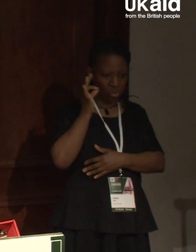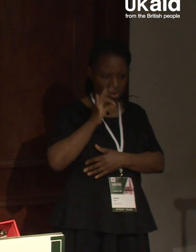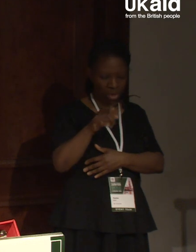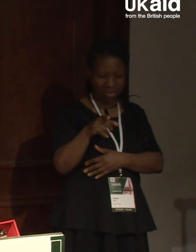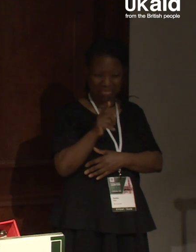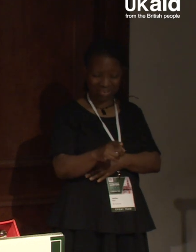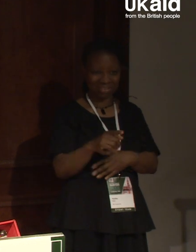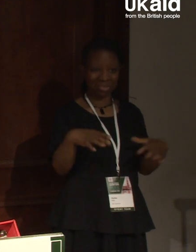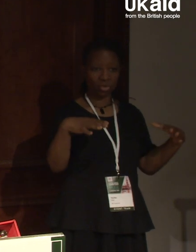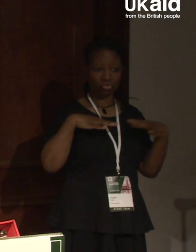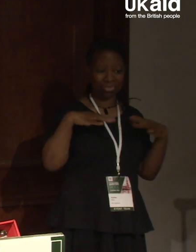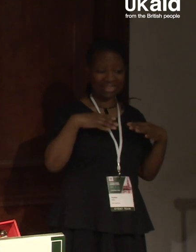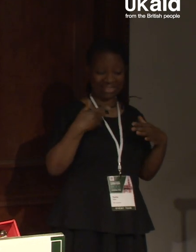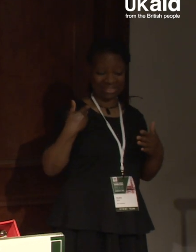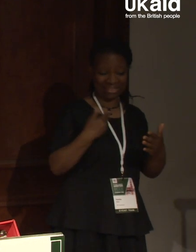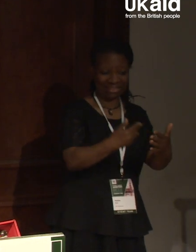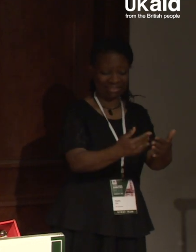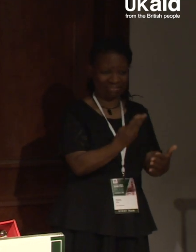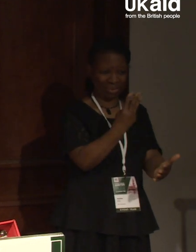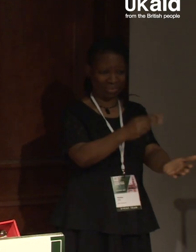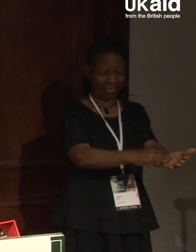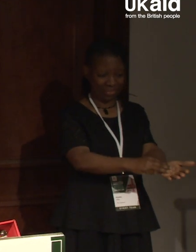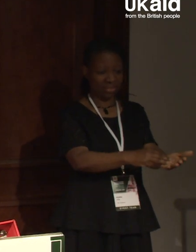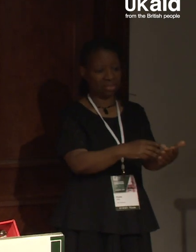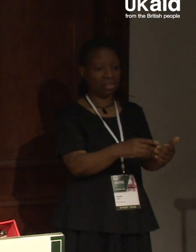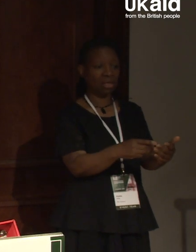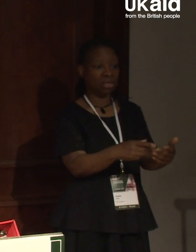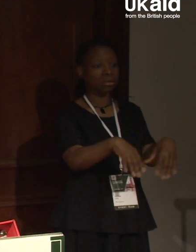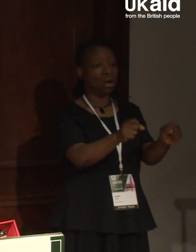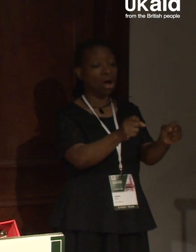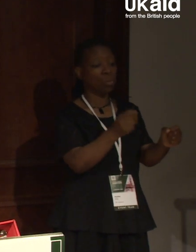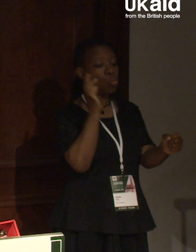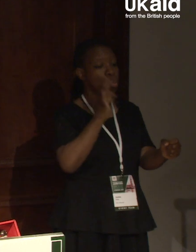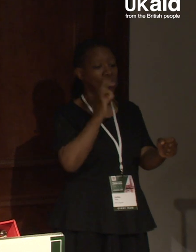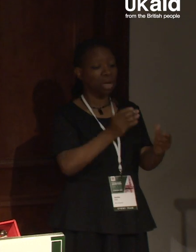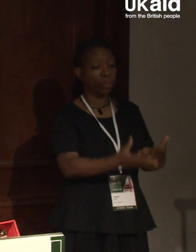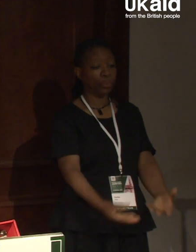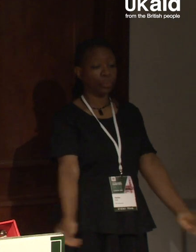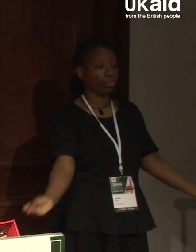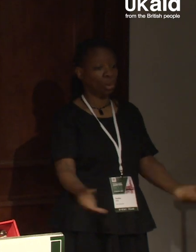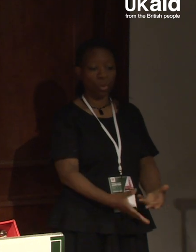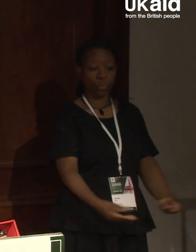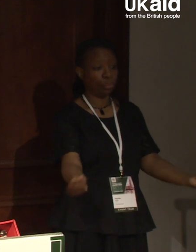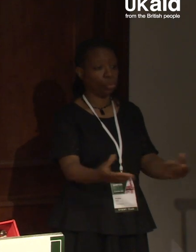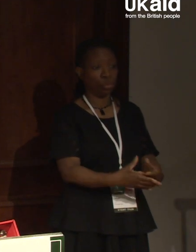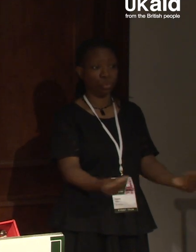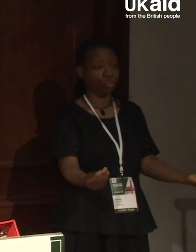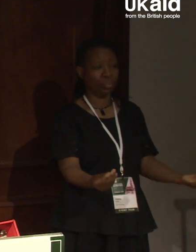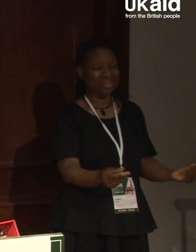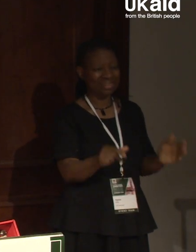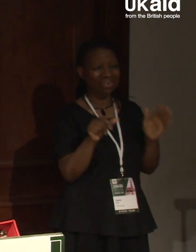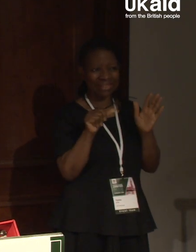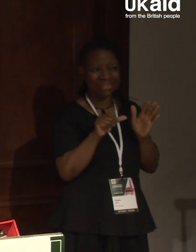Already, within a few months, the opening of the project is beginning to run out of water. The water table is dropping so fast that it's very, very